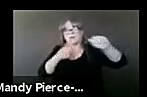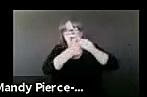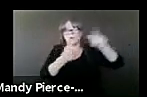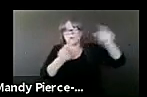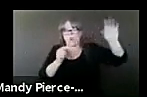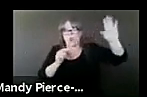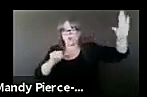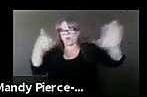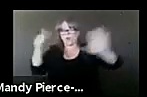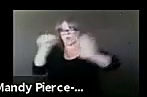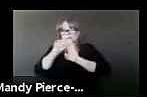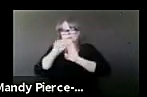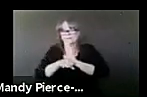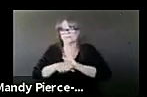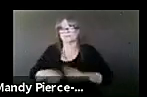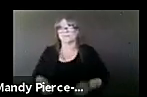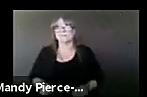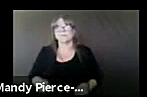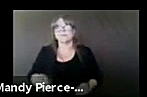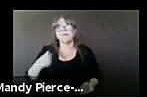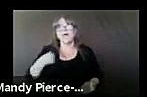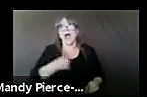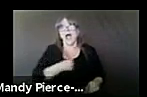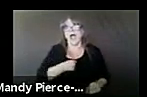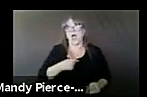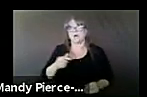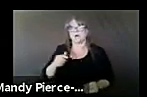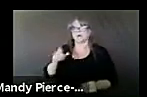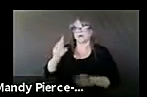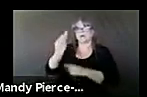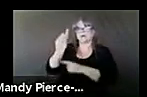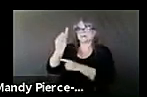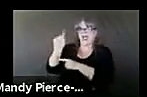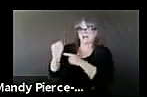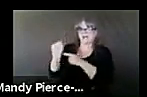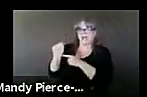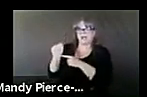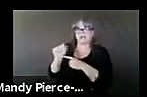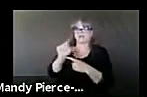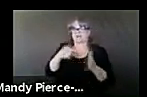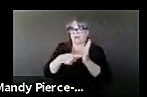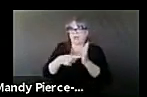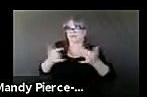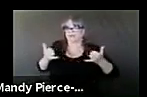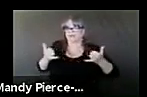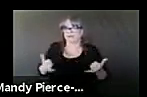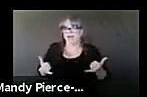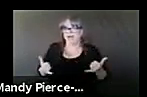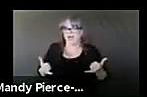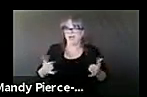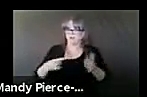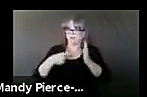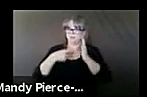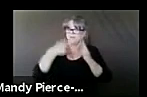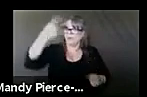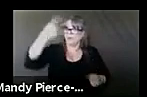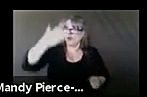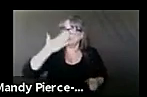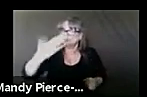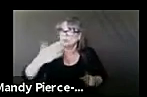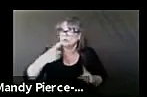the data we see now is certainly optimistic. It's not an overwhelming exponential growth at this time.